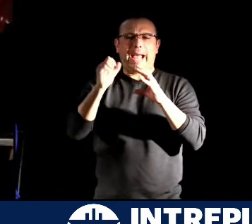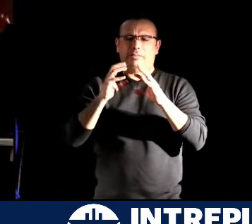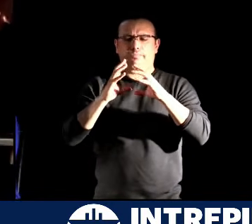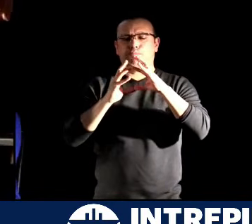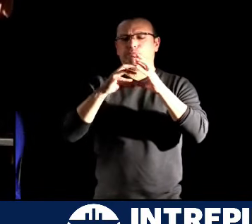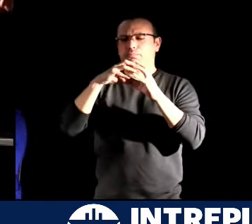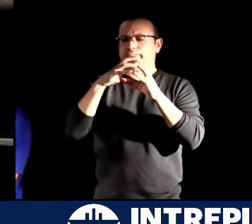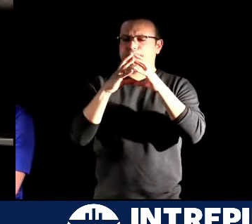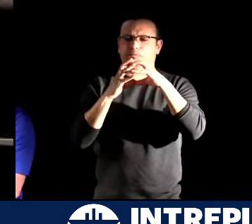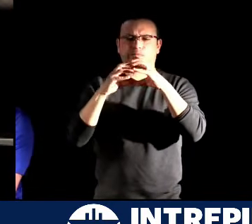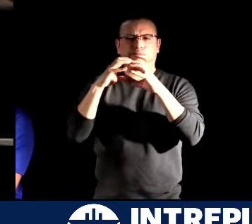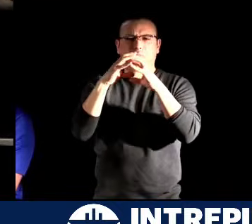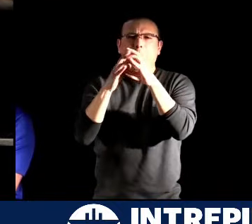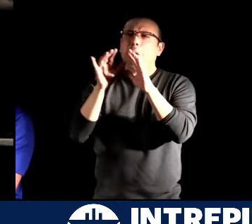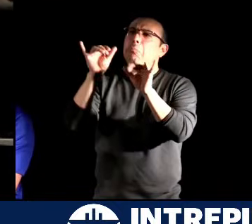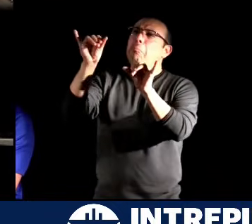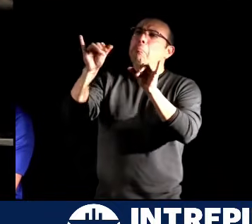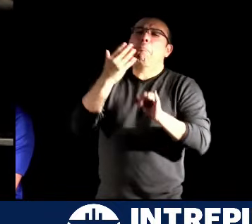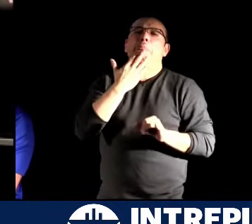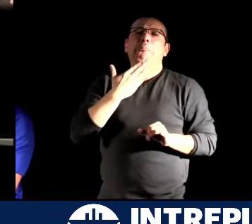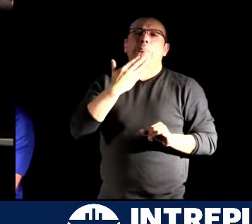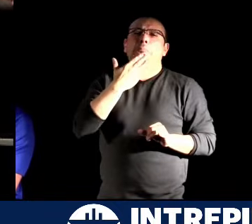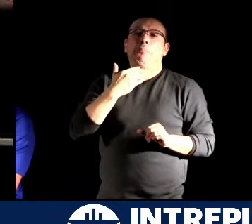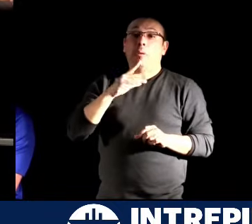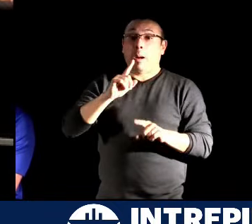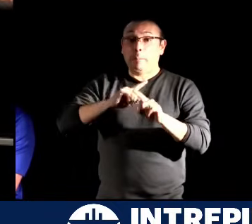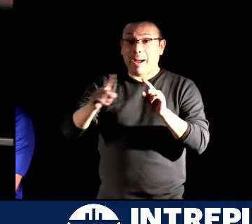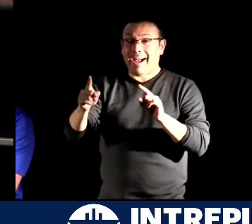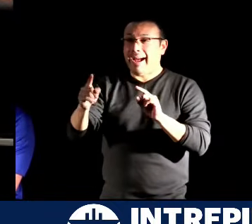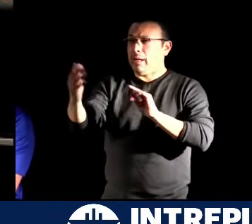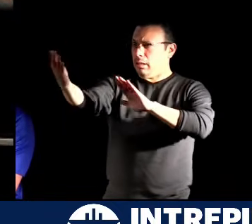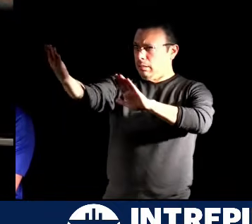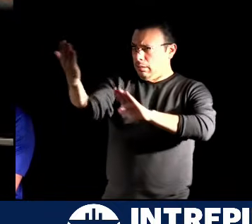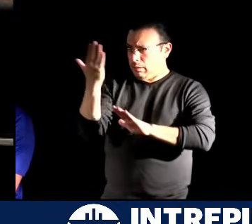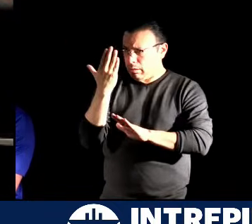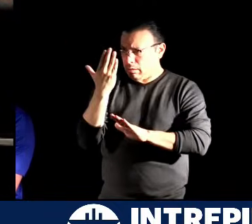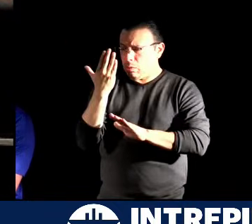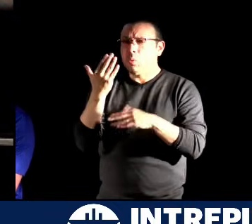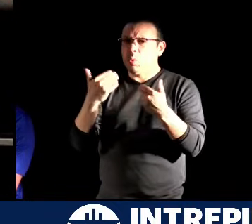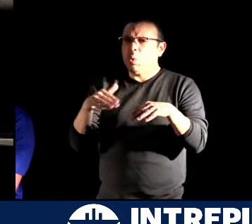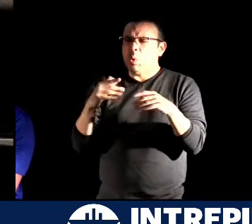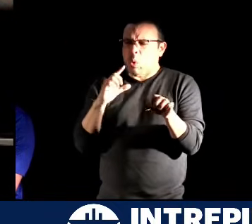gentle, doesn't do anything. But in reality out there, the sun is extremely active.